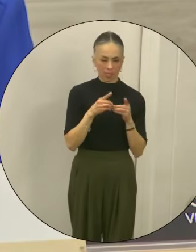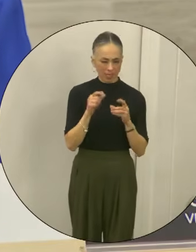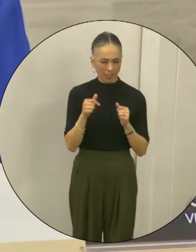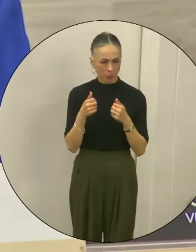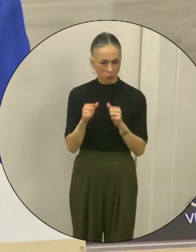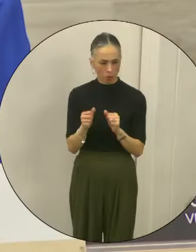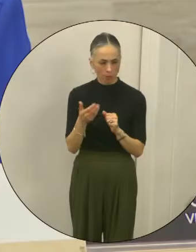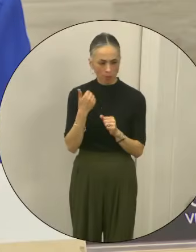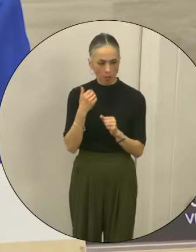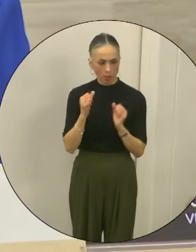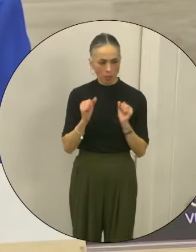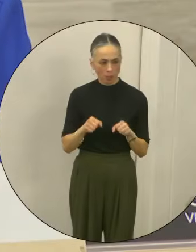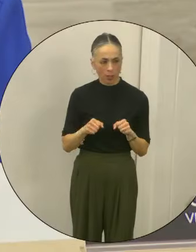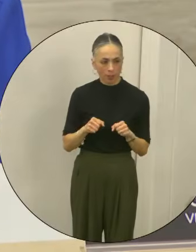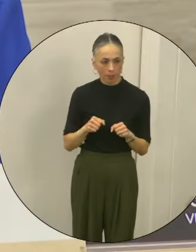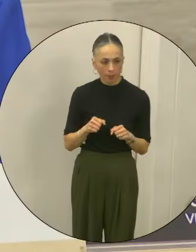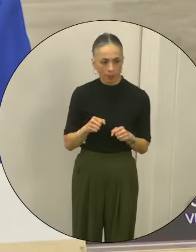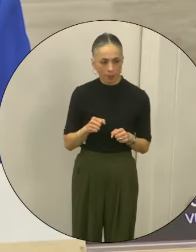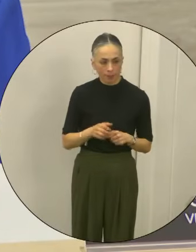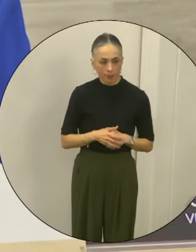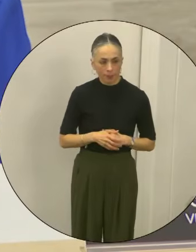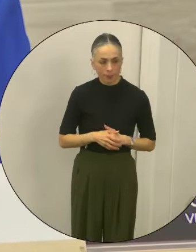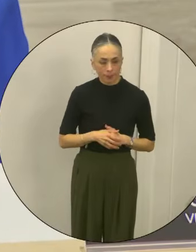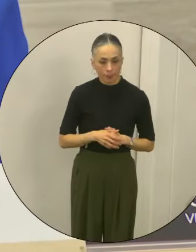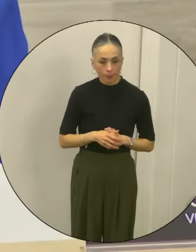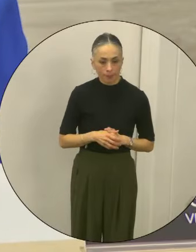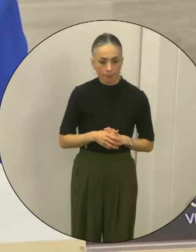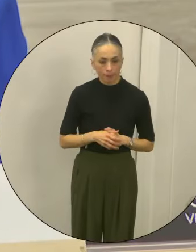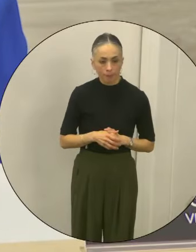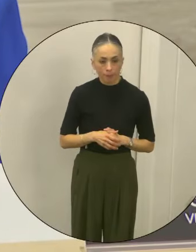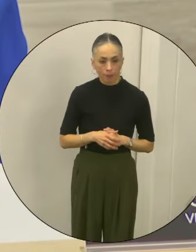And could that be like a